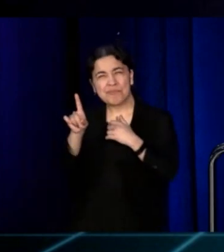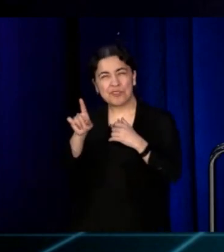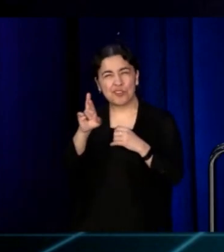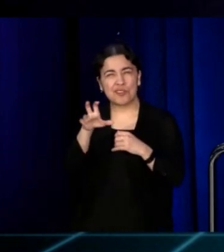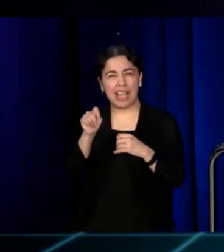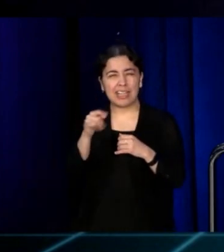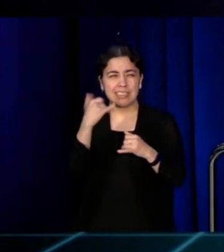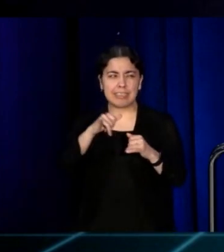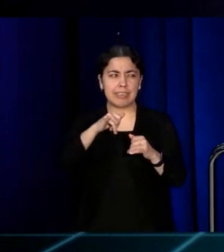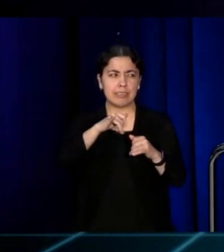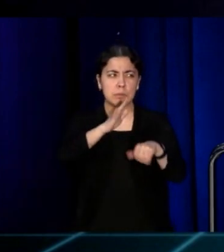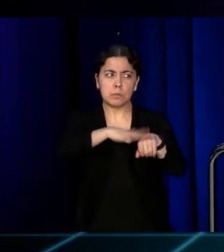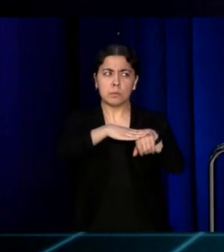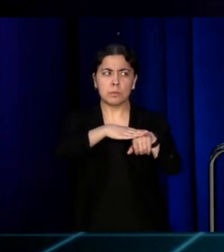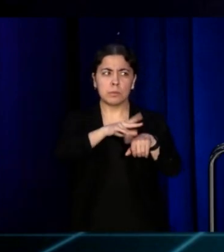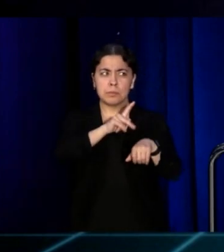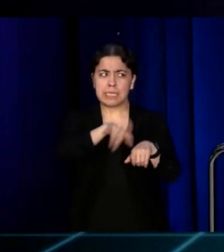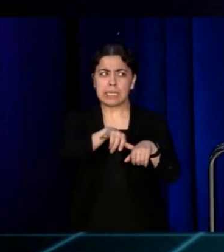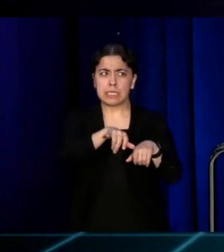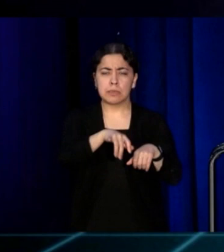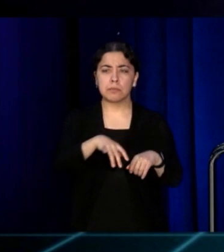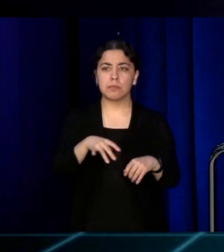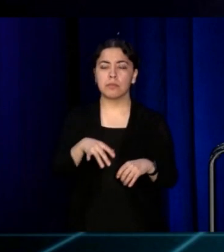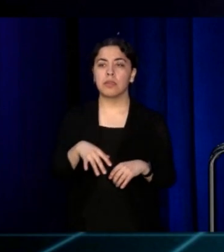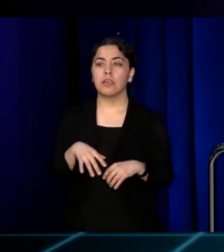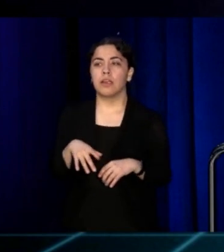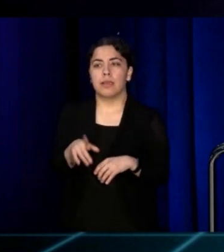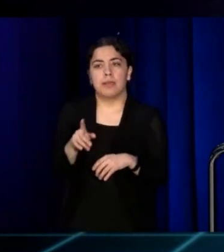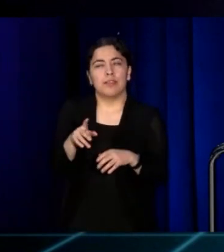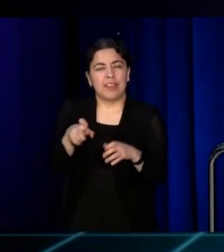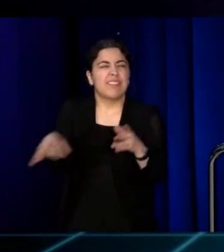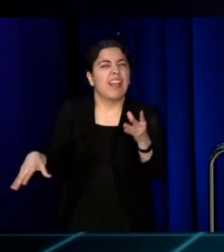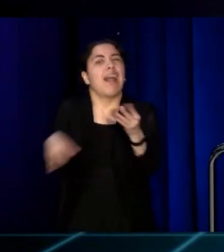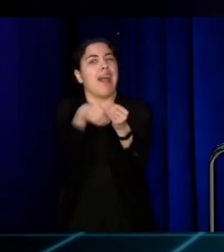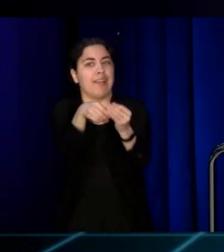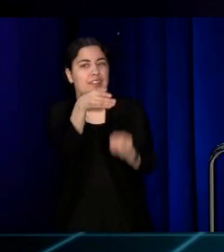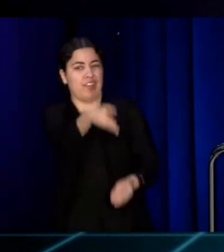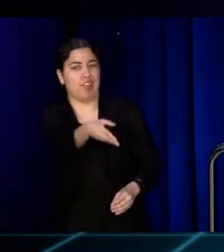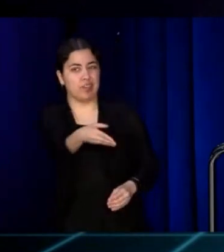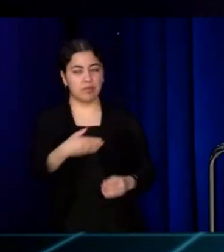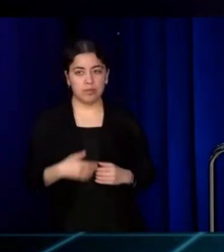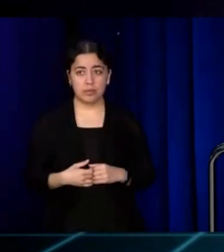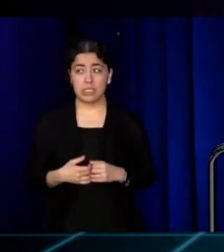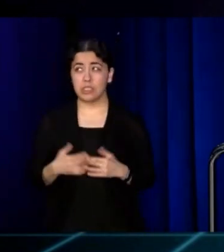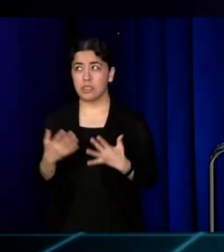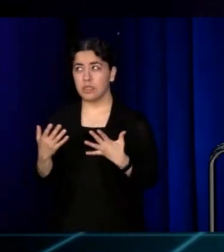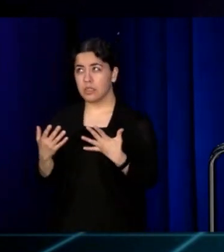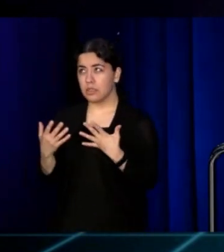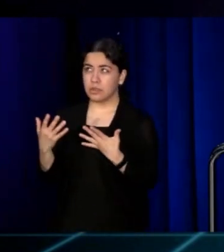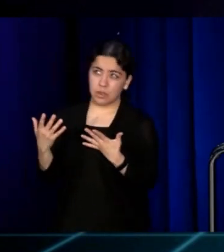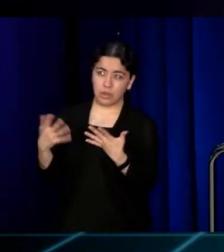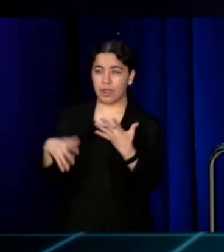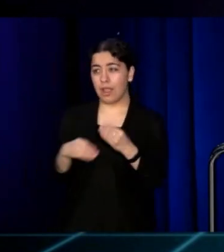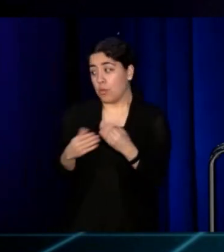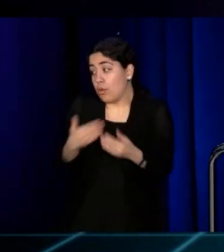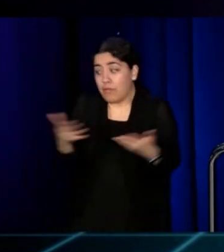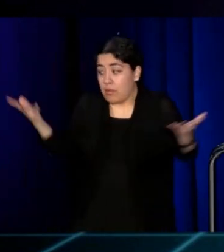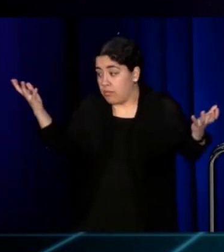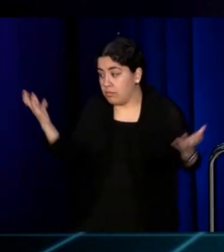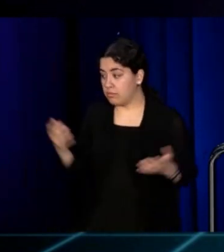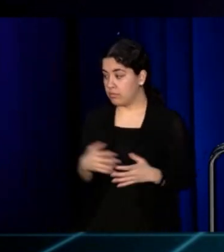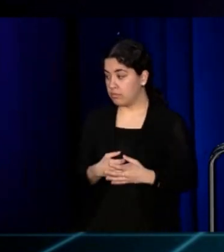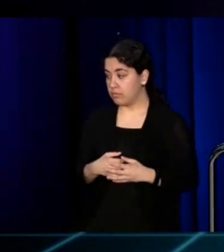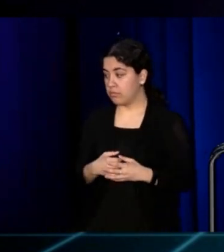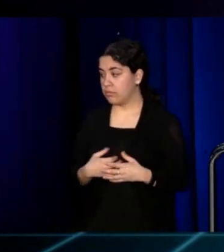yell at you about the whole key thing, so you have to add something there. All right, so I will just add whatever key then.